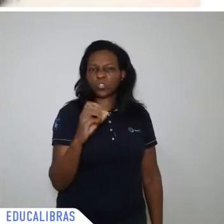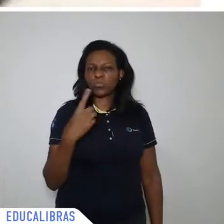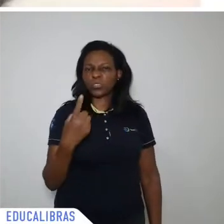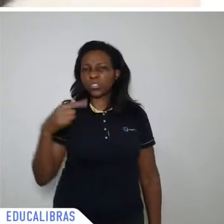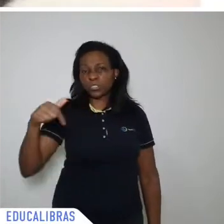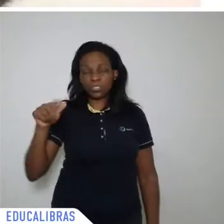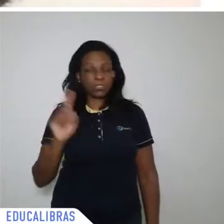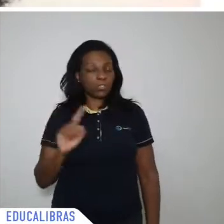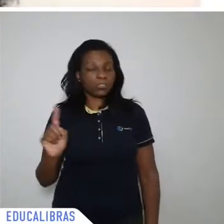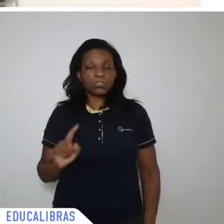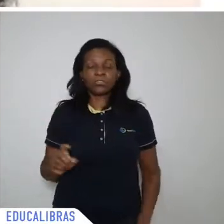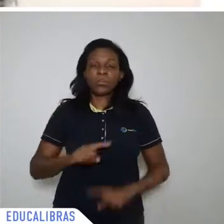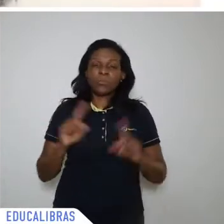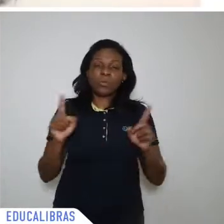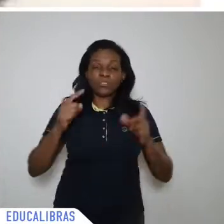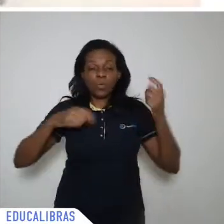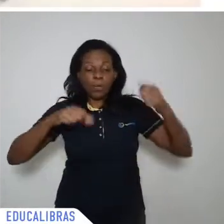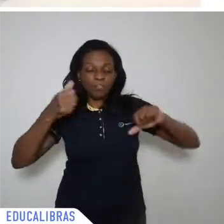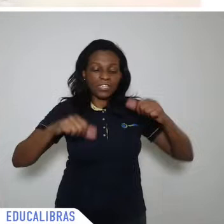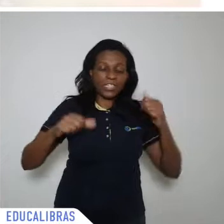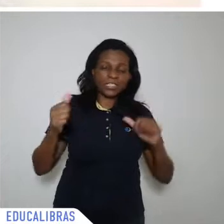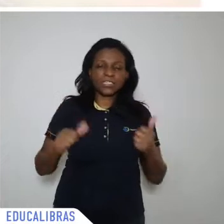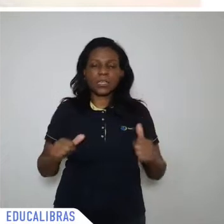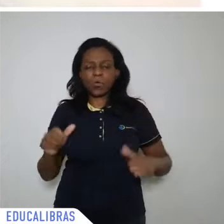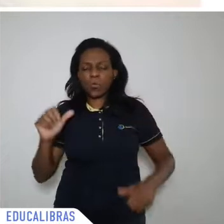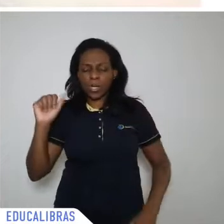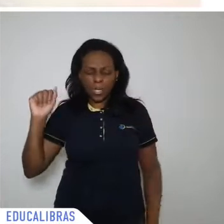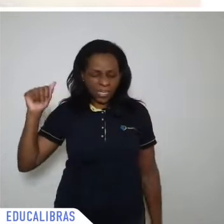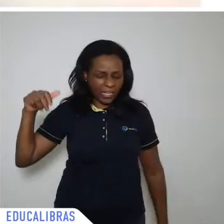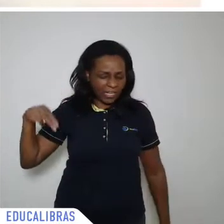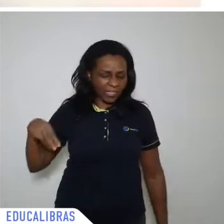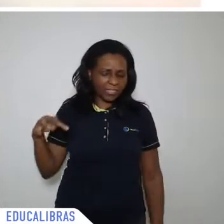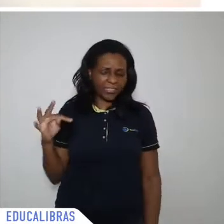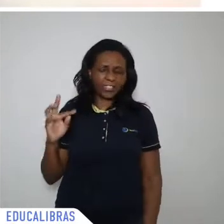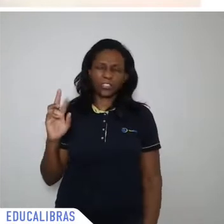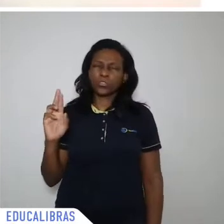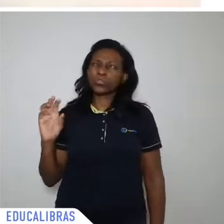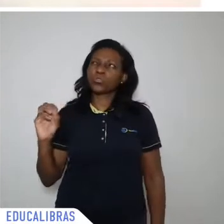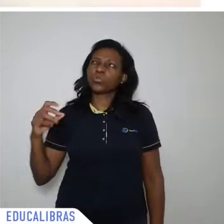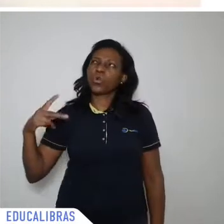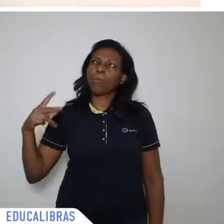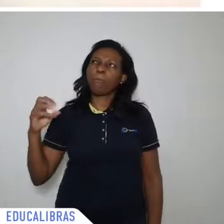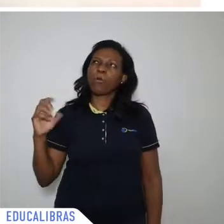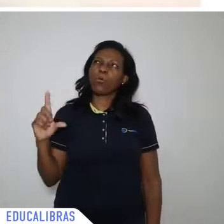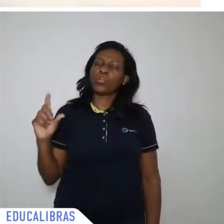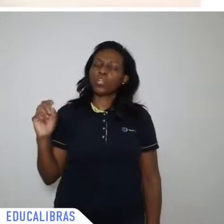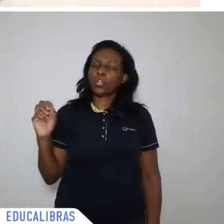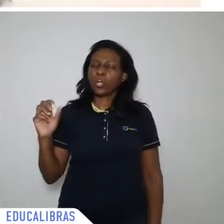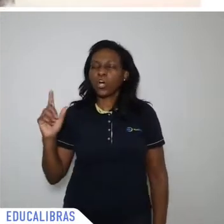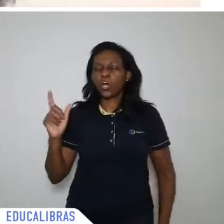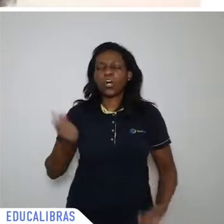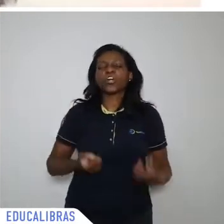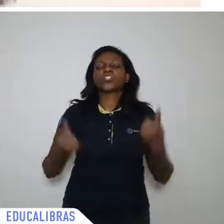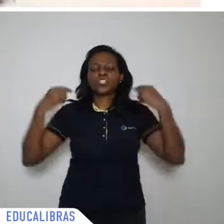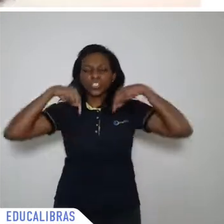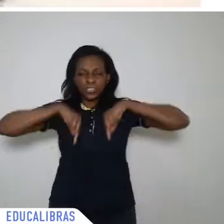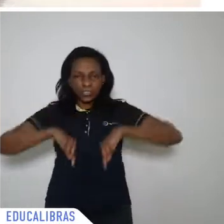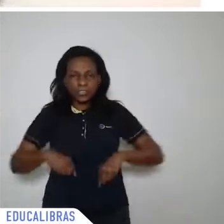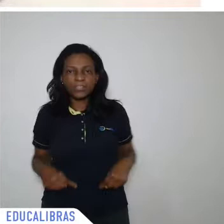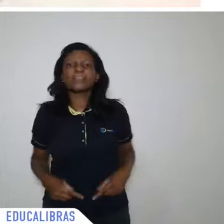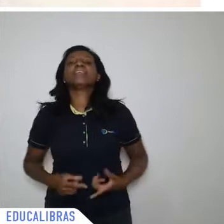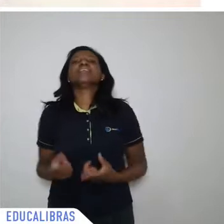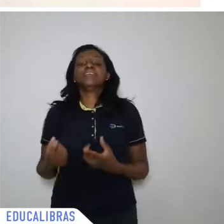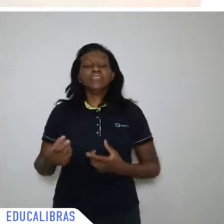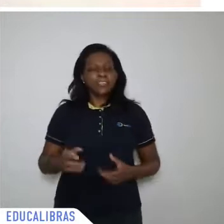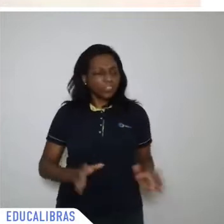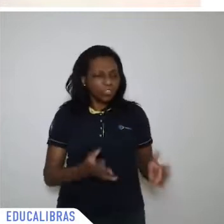it's a full anthropological analysis that is very well applied. And they explain what